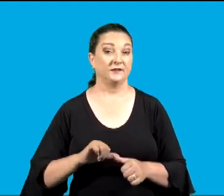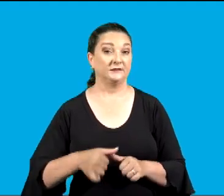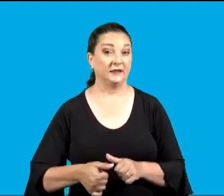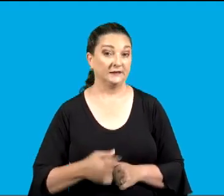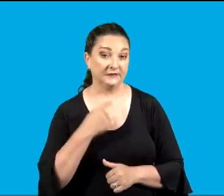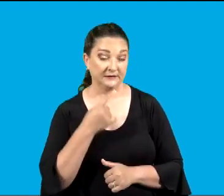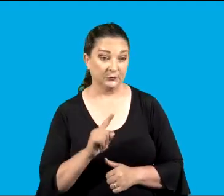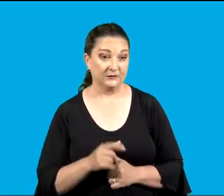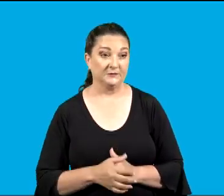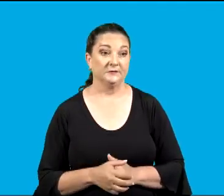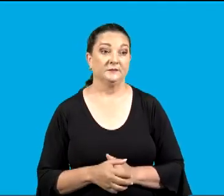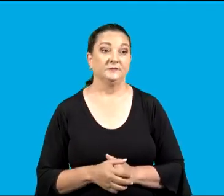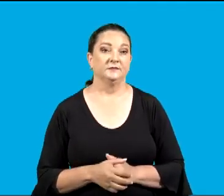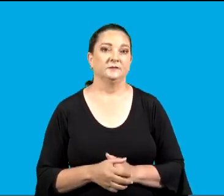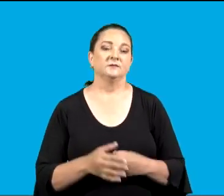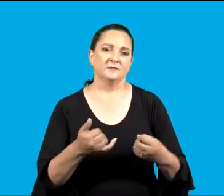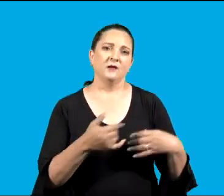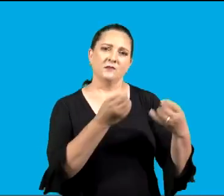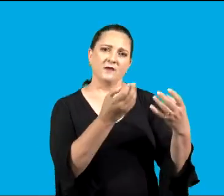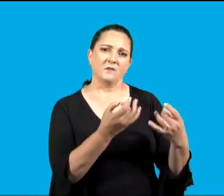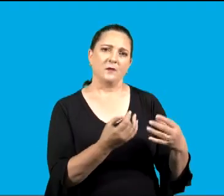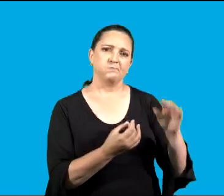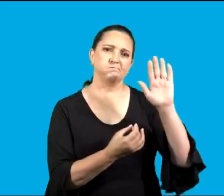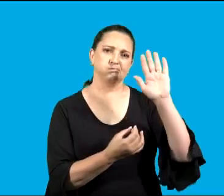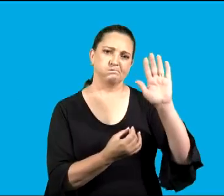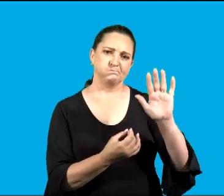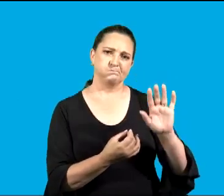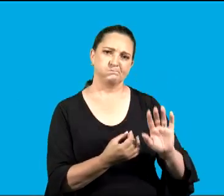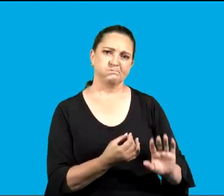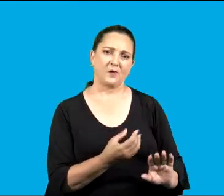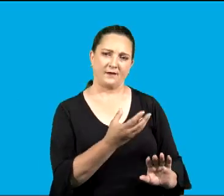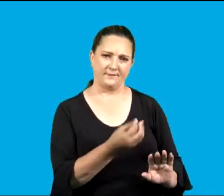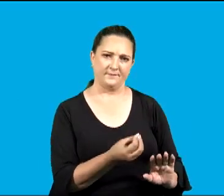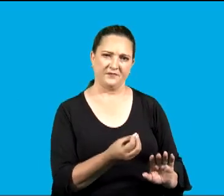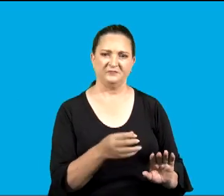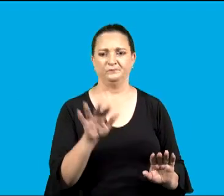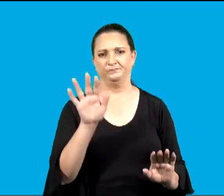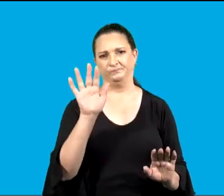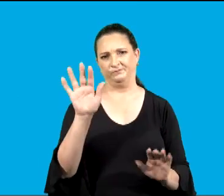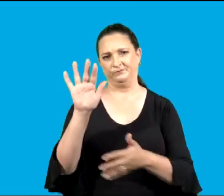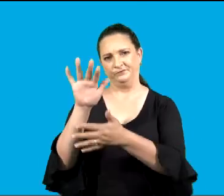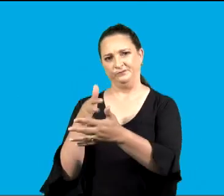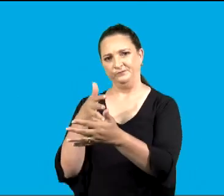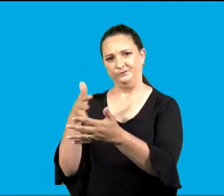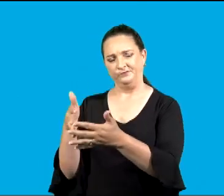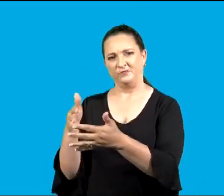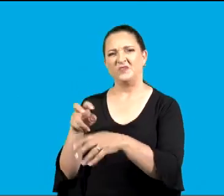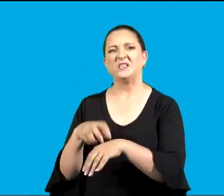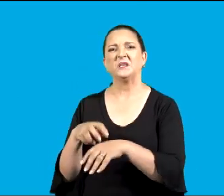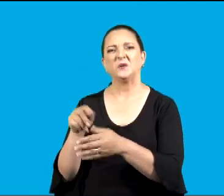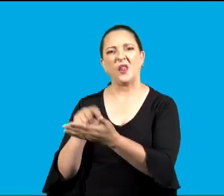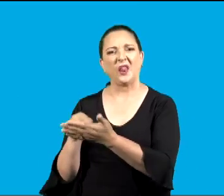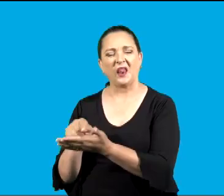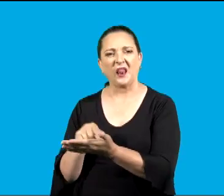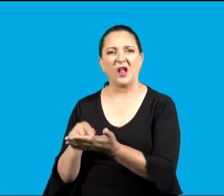In the next one, we're given information and we're required to calculate the